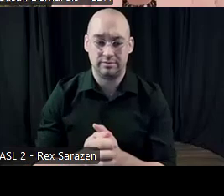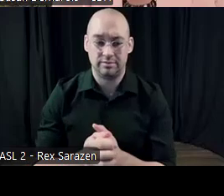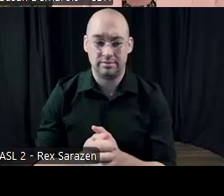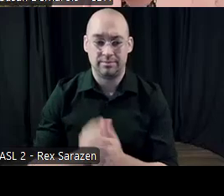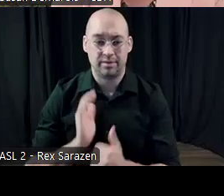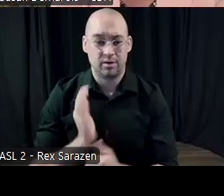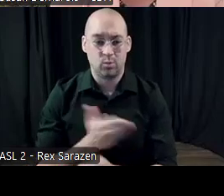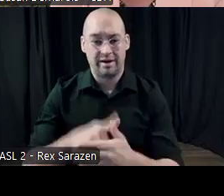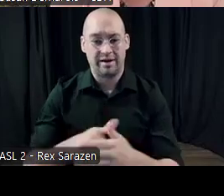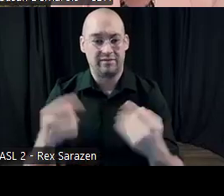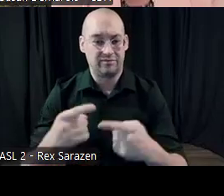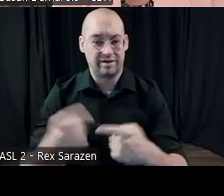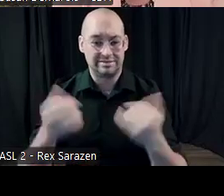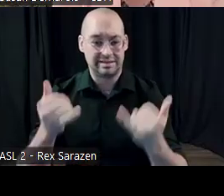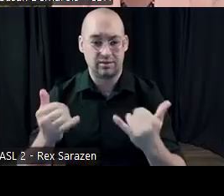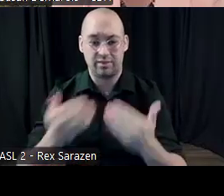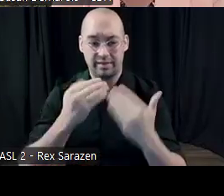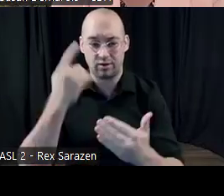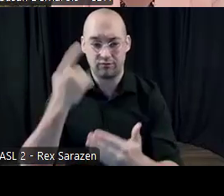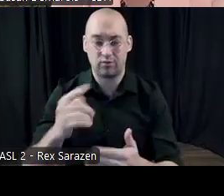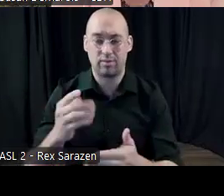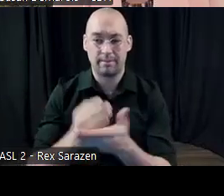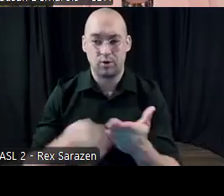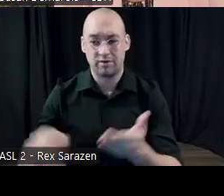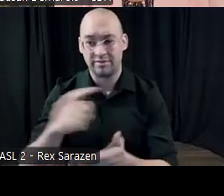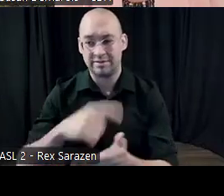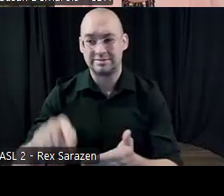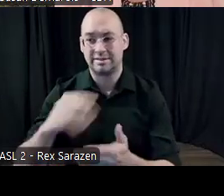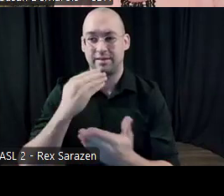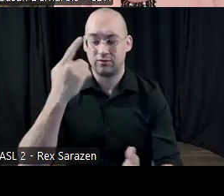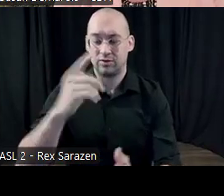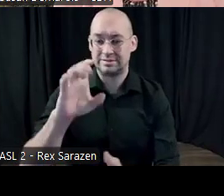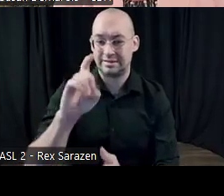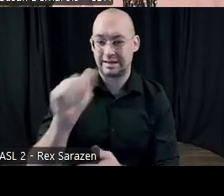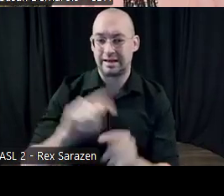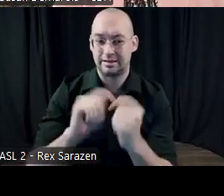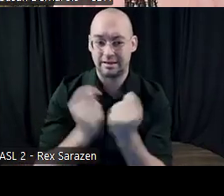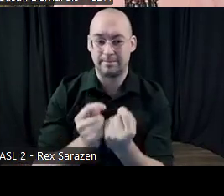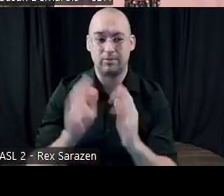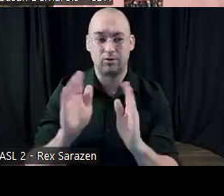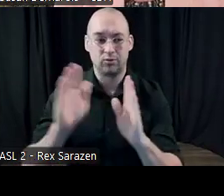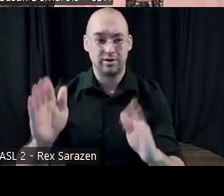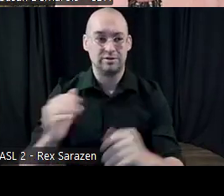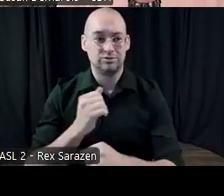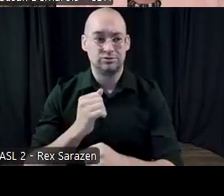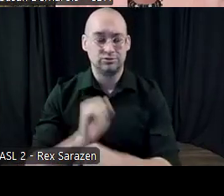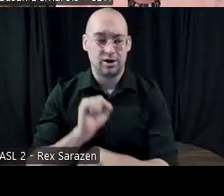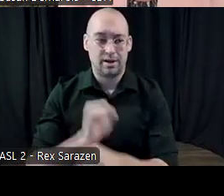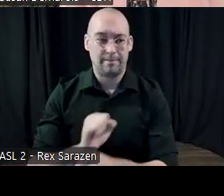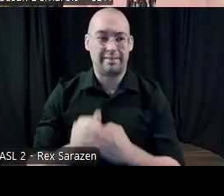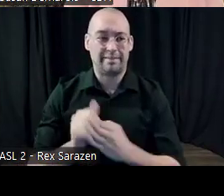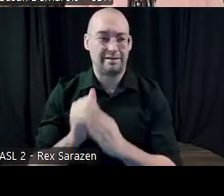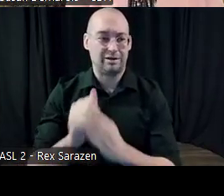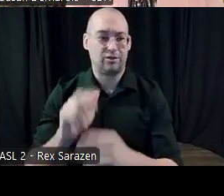fight together. So thank you all for being a part of it. Thank you to the CDA team for such a fabulous job leading this 3-hour